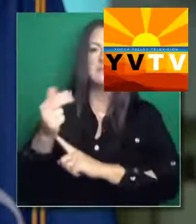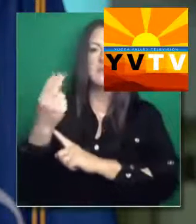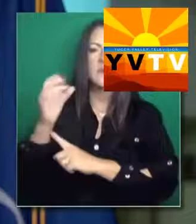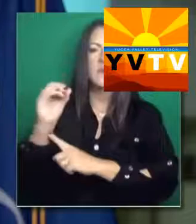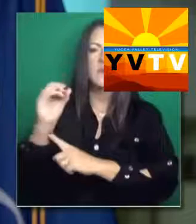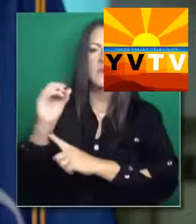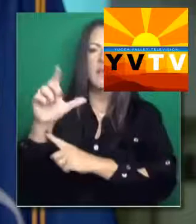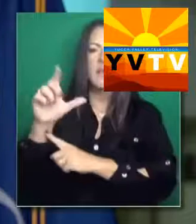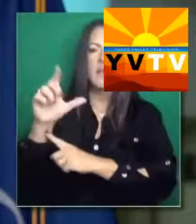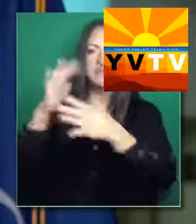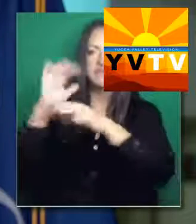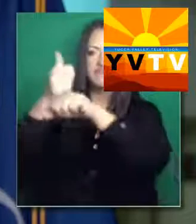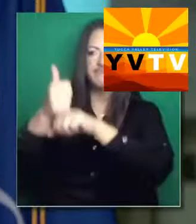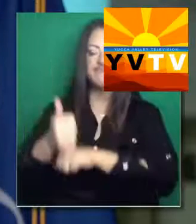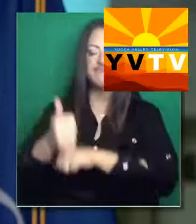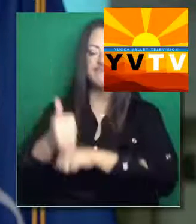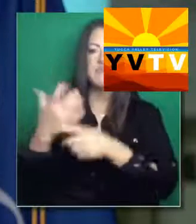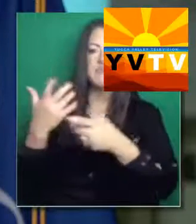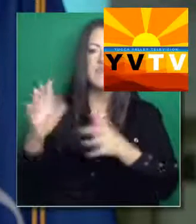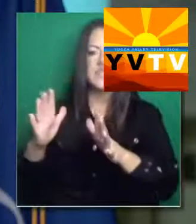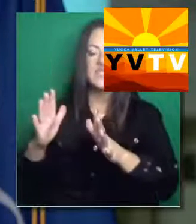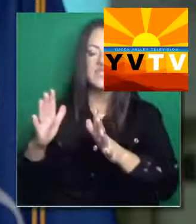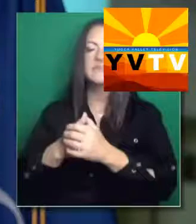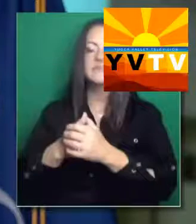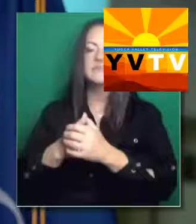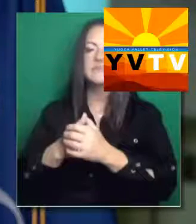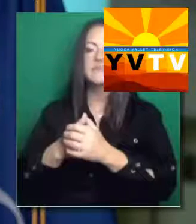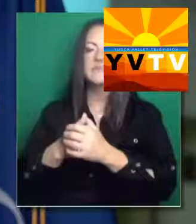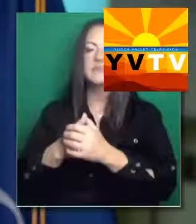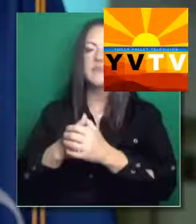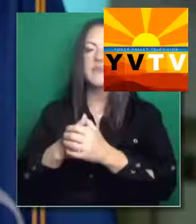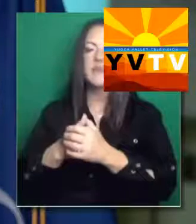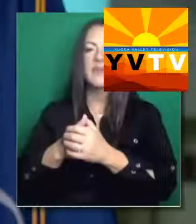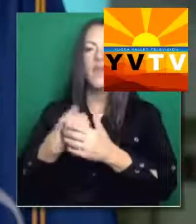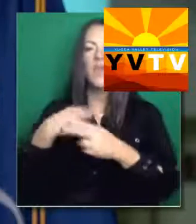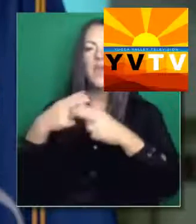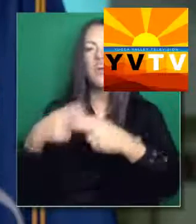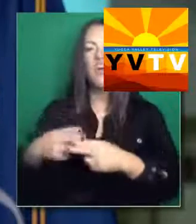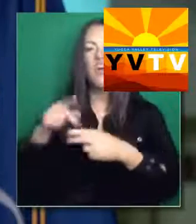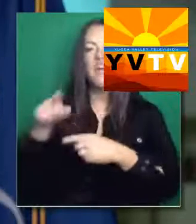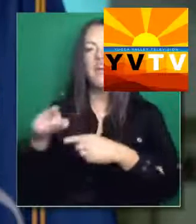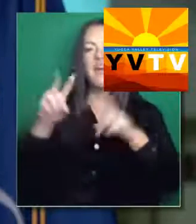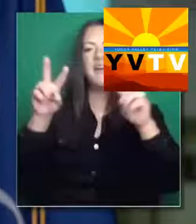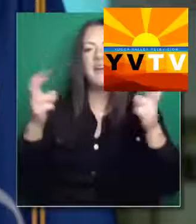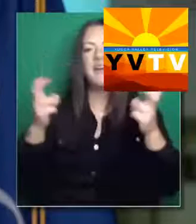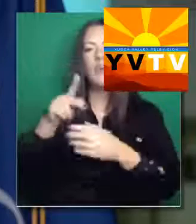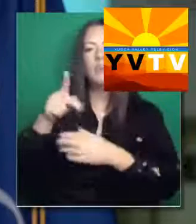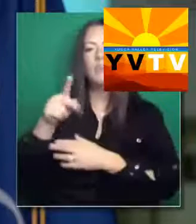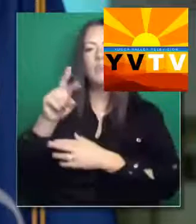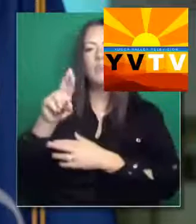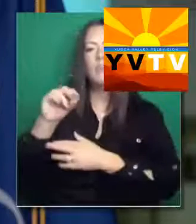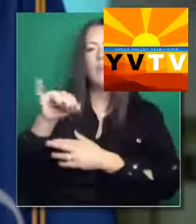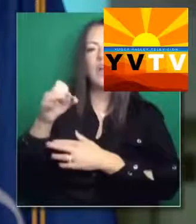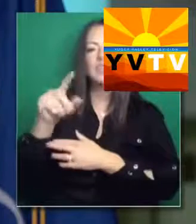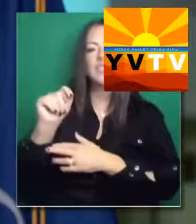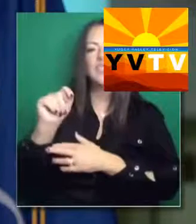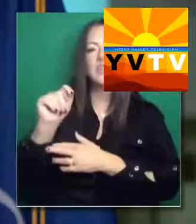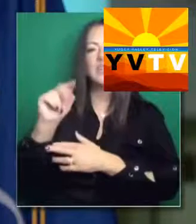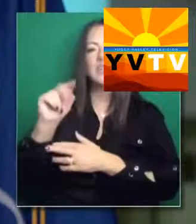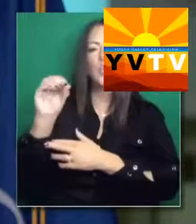specifically, the Project Room Key now has evolved to Home Key, which is a